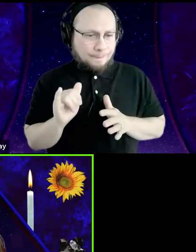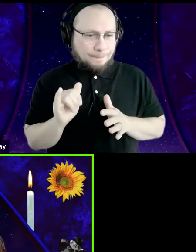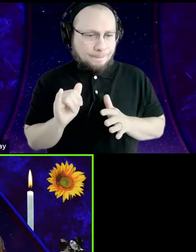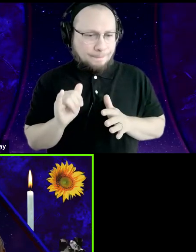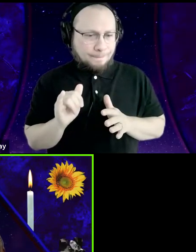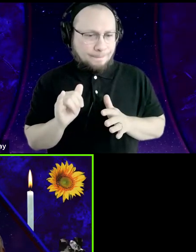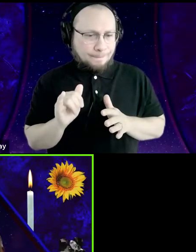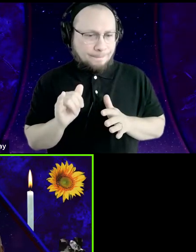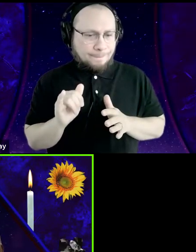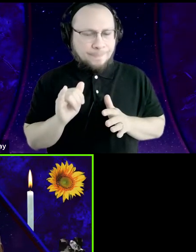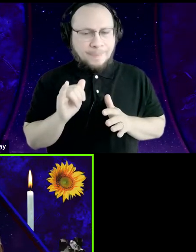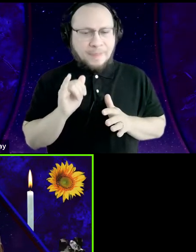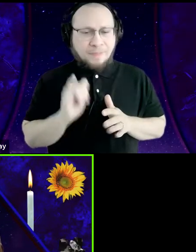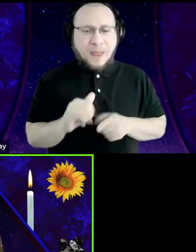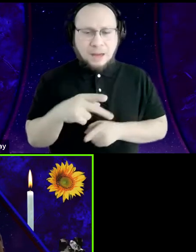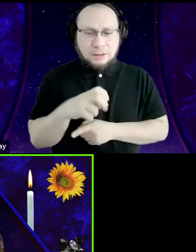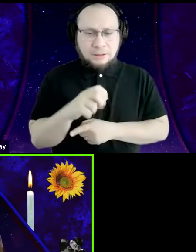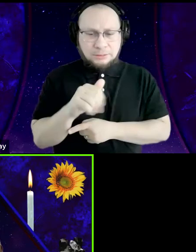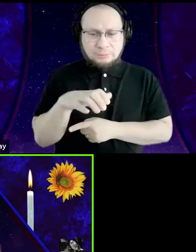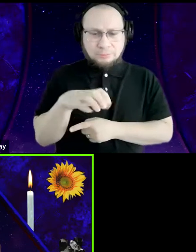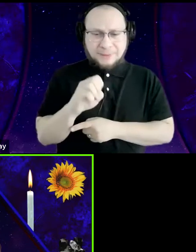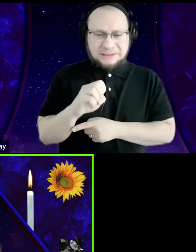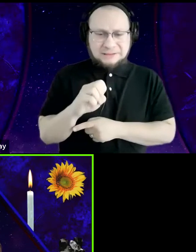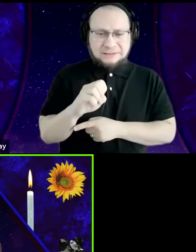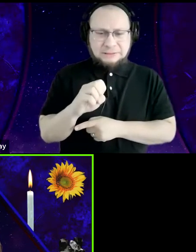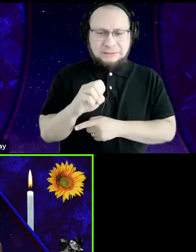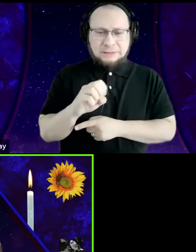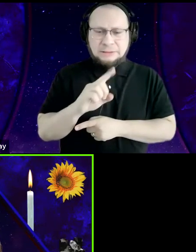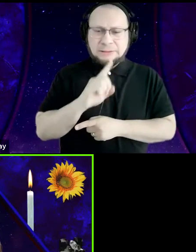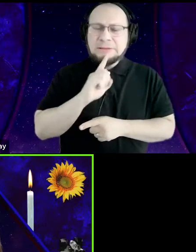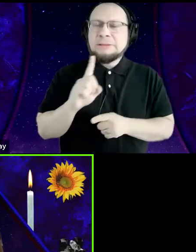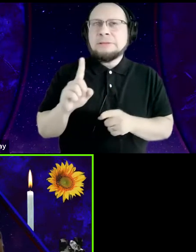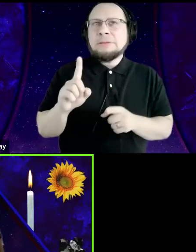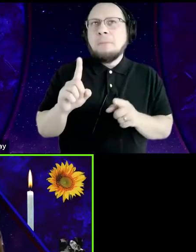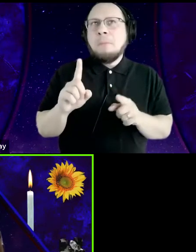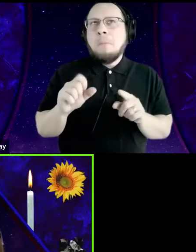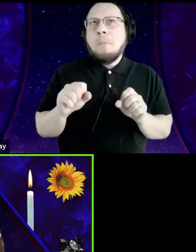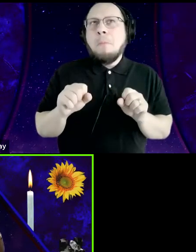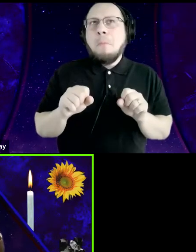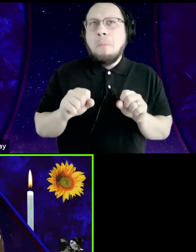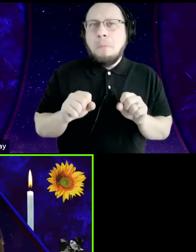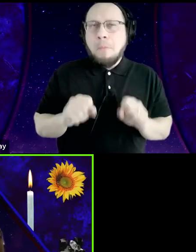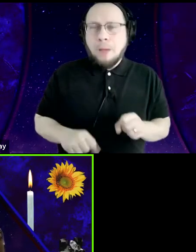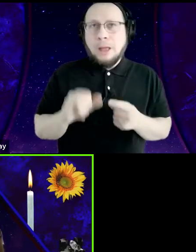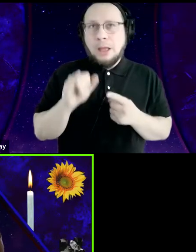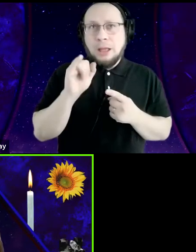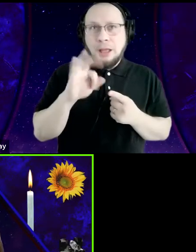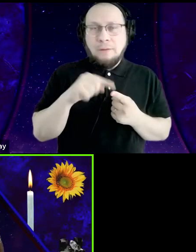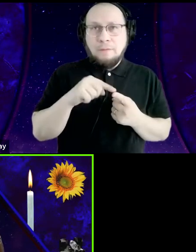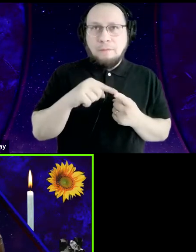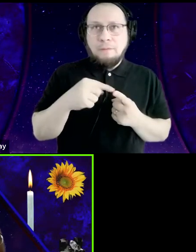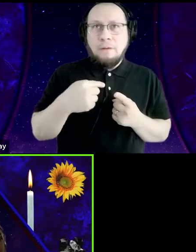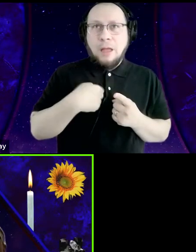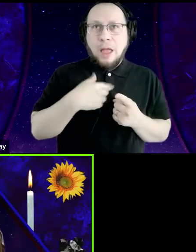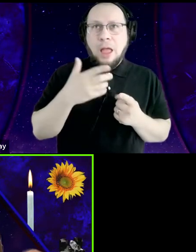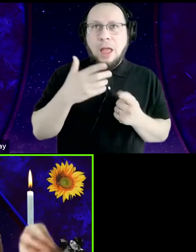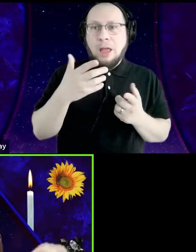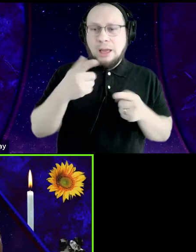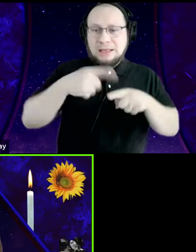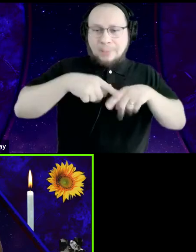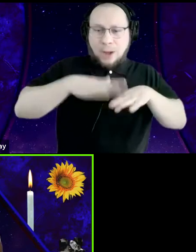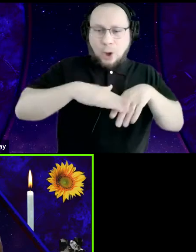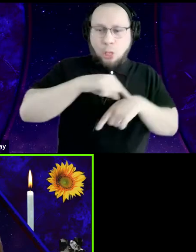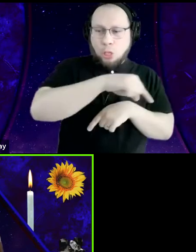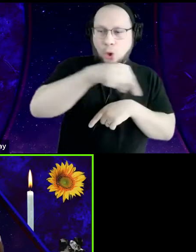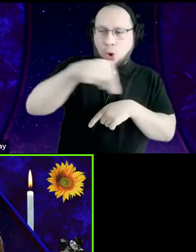an abundance of peace is possible if I, one, count on that all of the people who are doing the spells and the people who